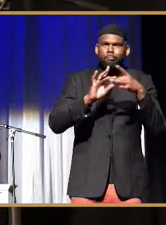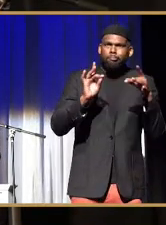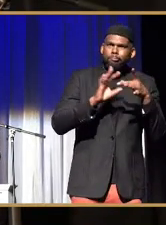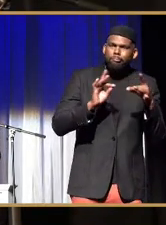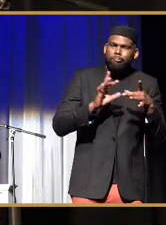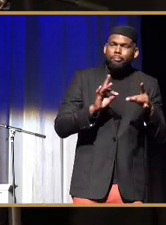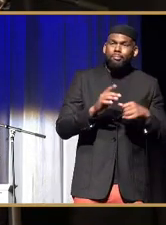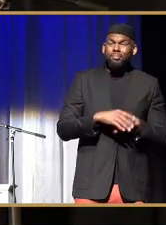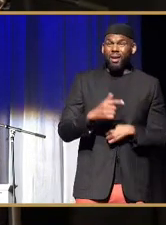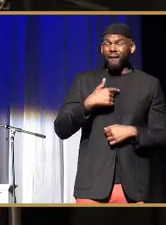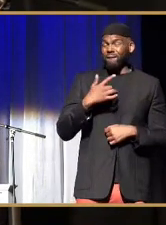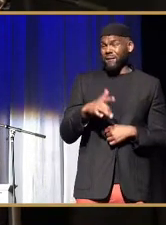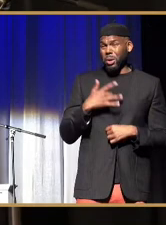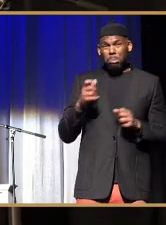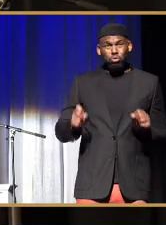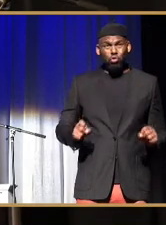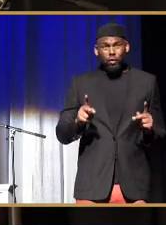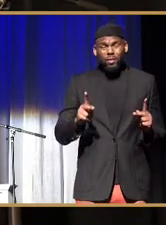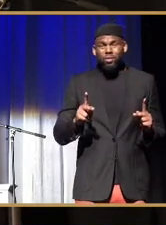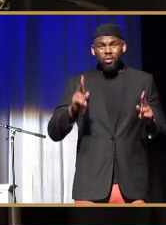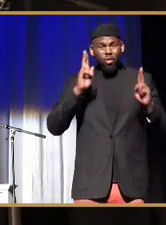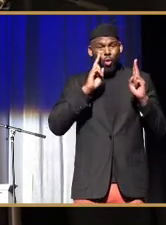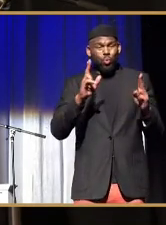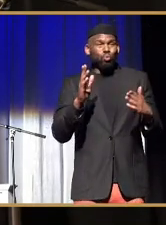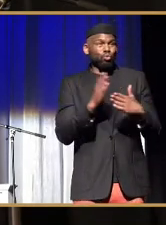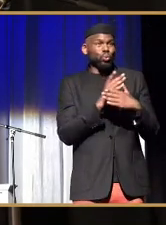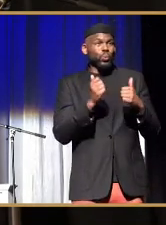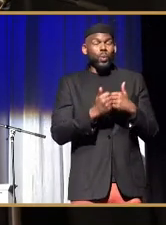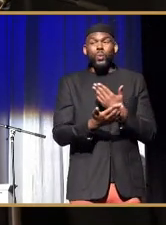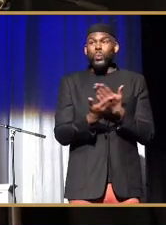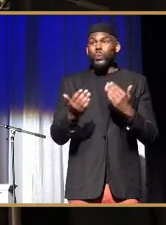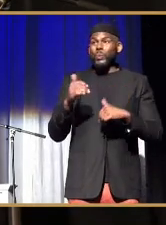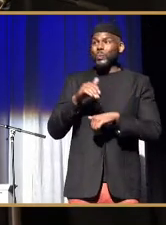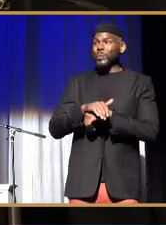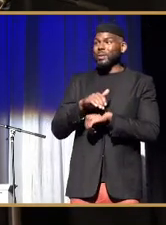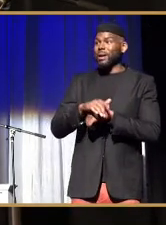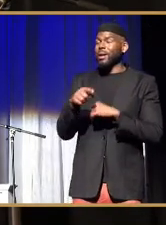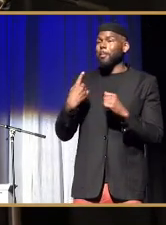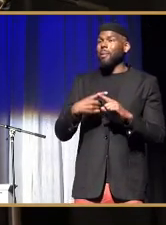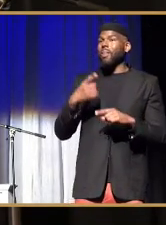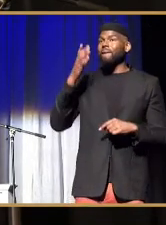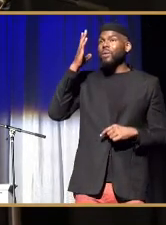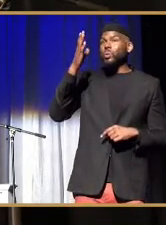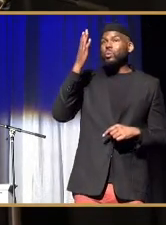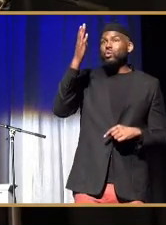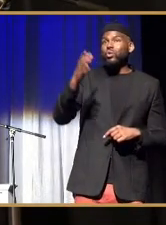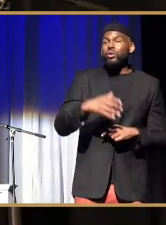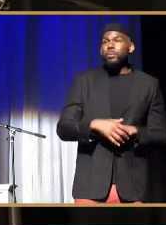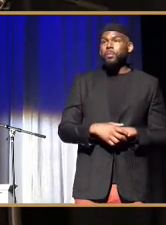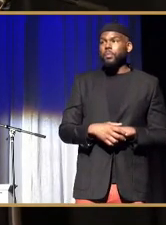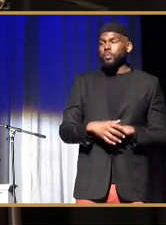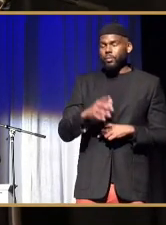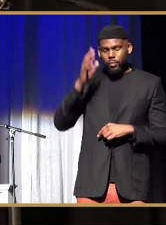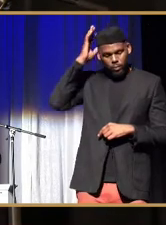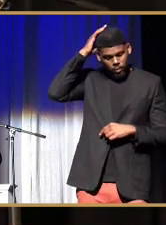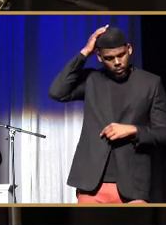indeed a privilege and honor to share with you tonight about the future. Because we know